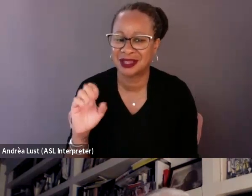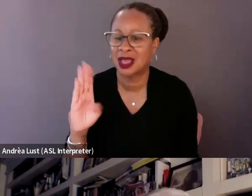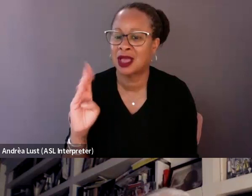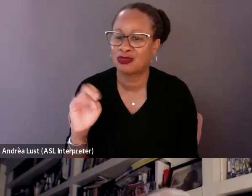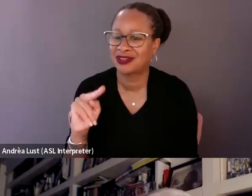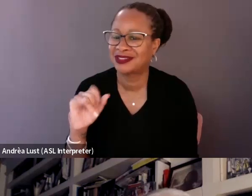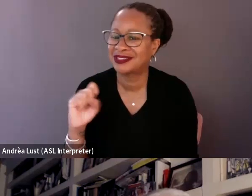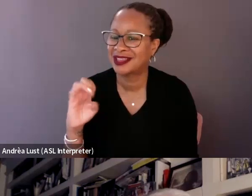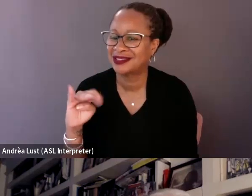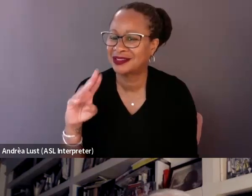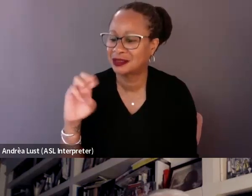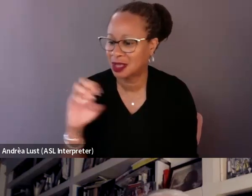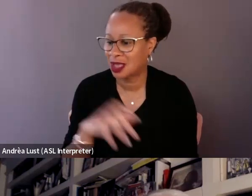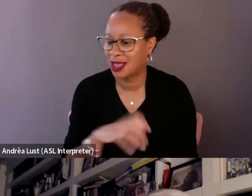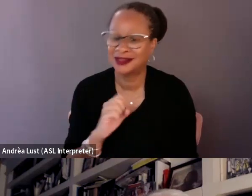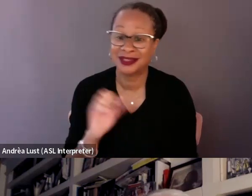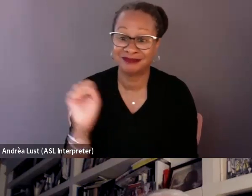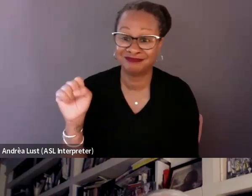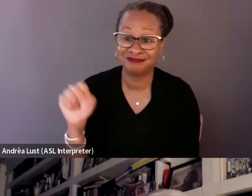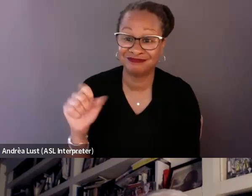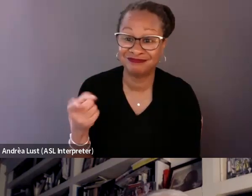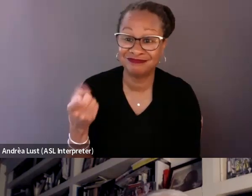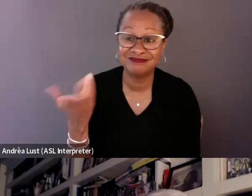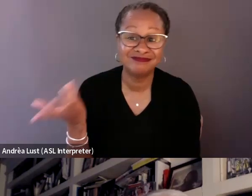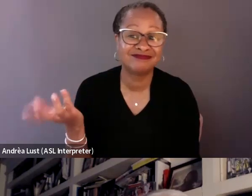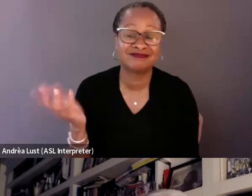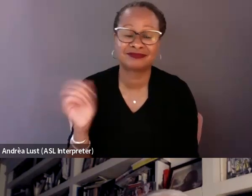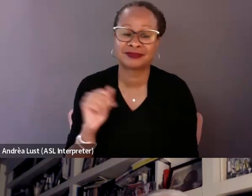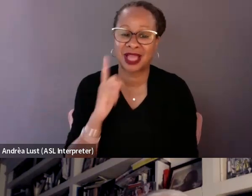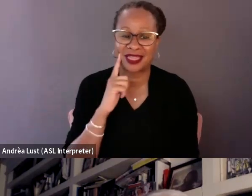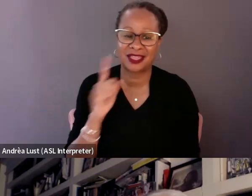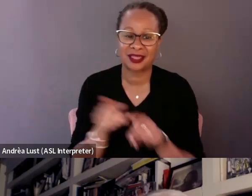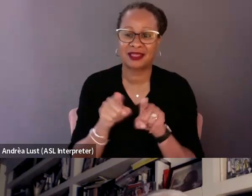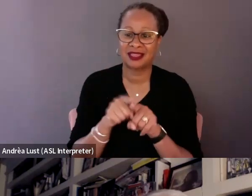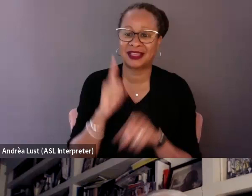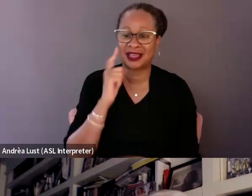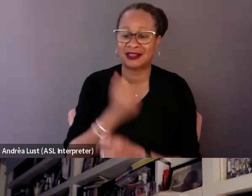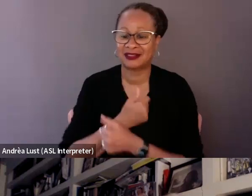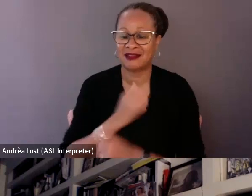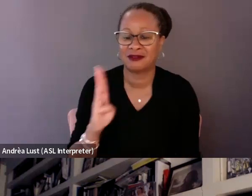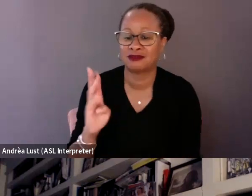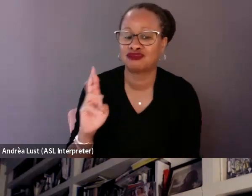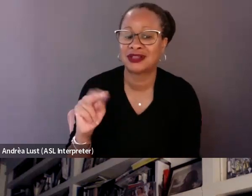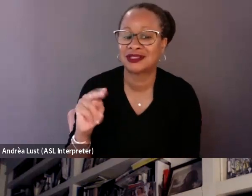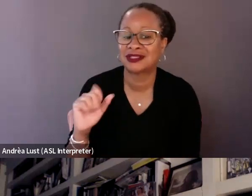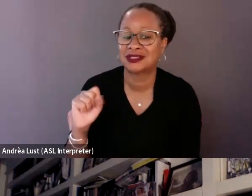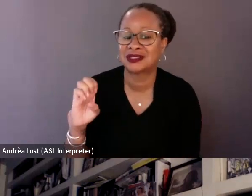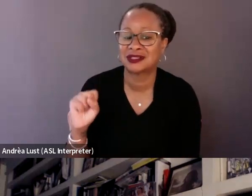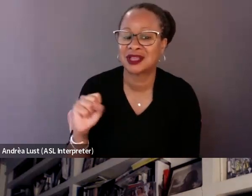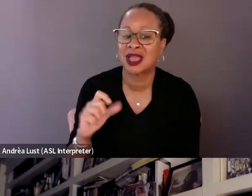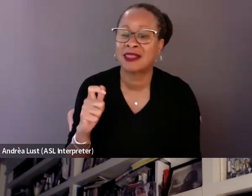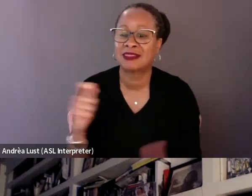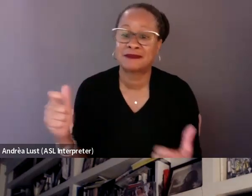and I think, yeah, Jeff also, I think he loved Brassens, the big singer